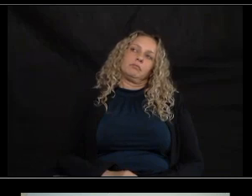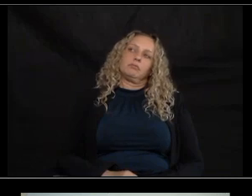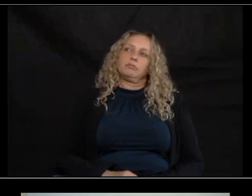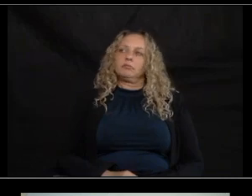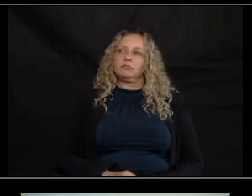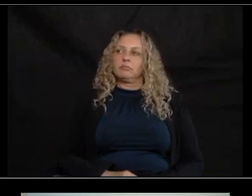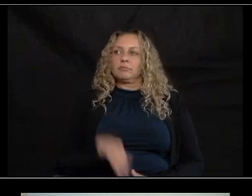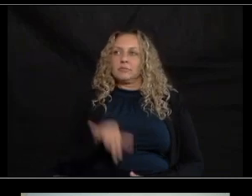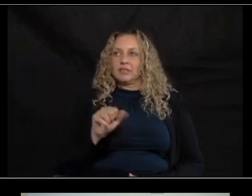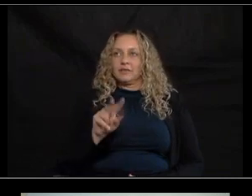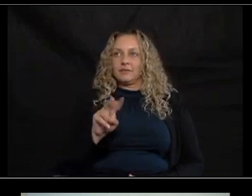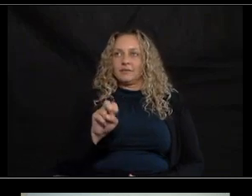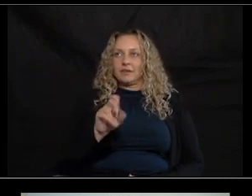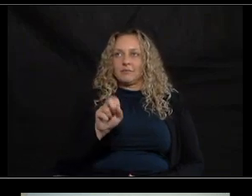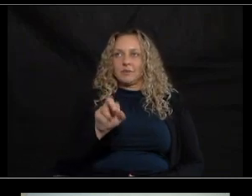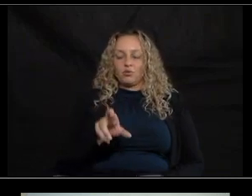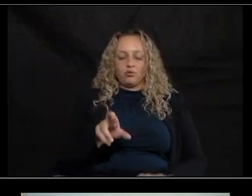Yes, Vice Mayor.